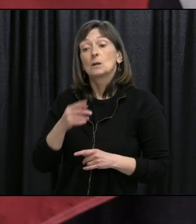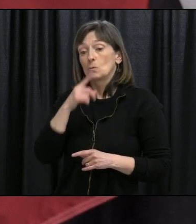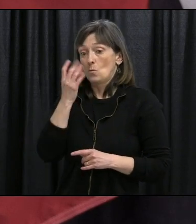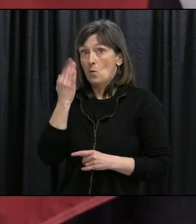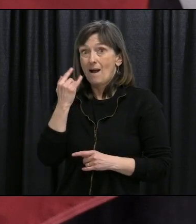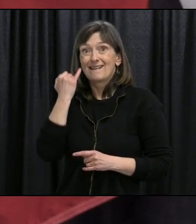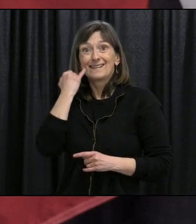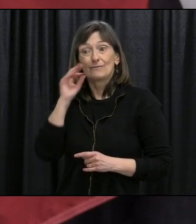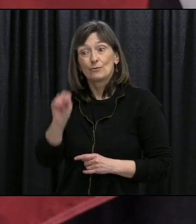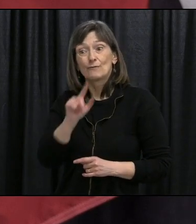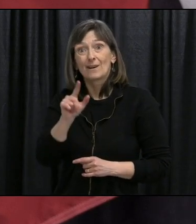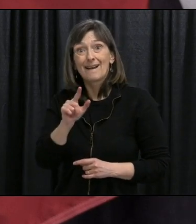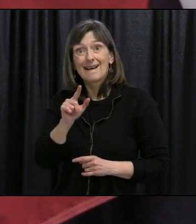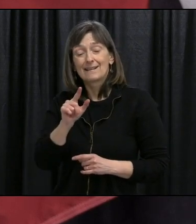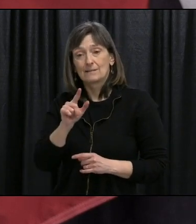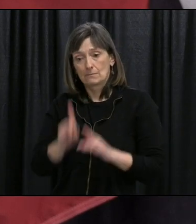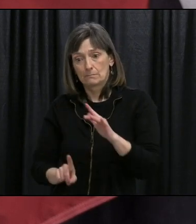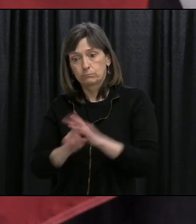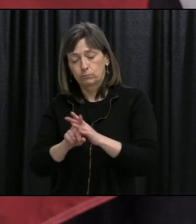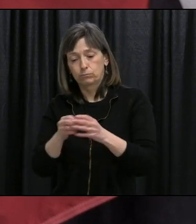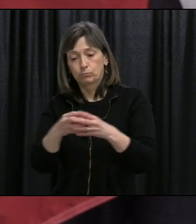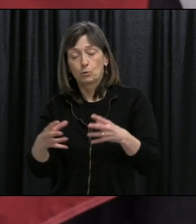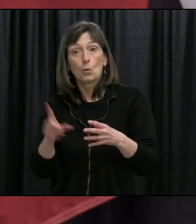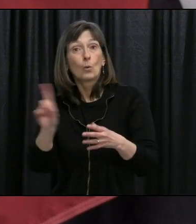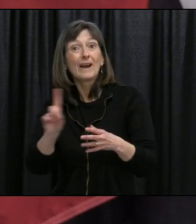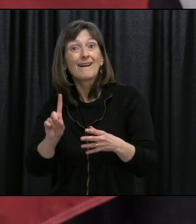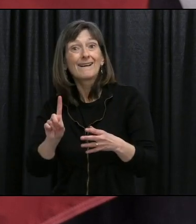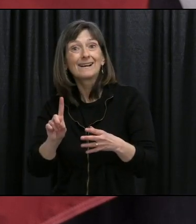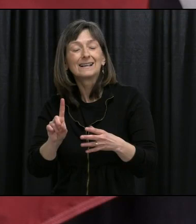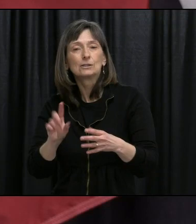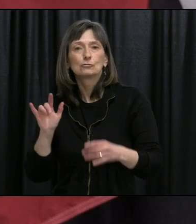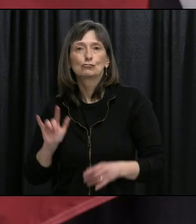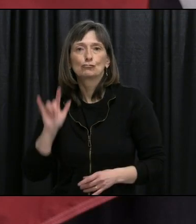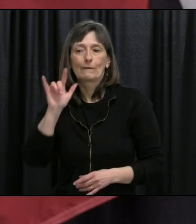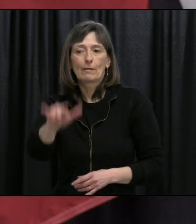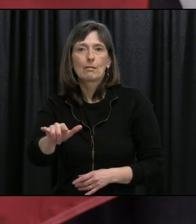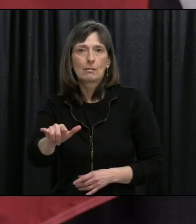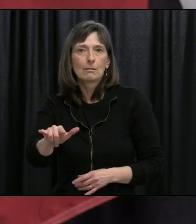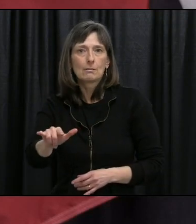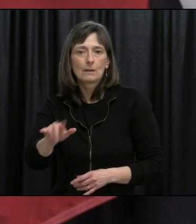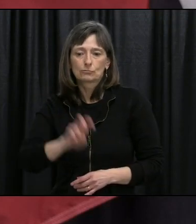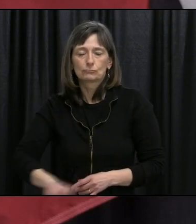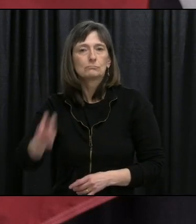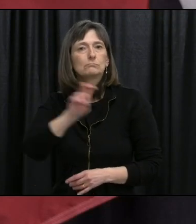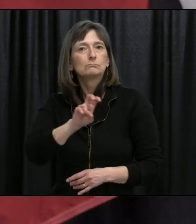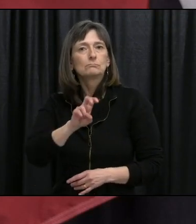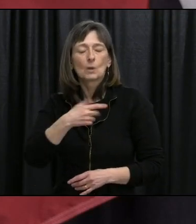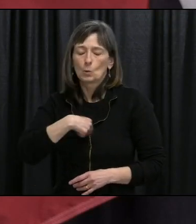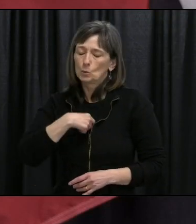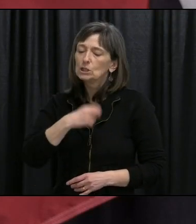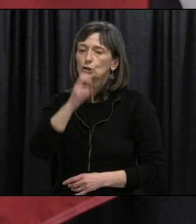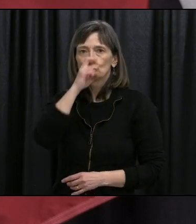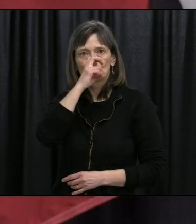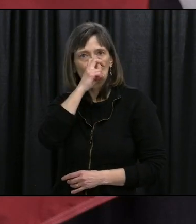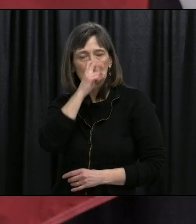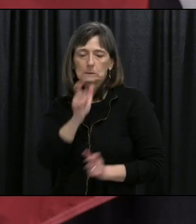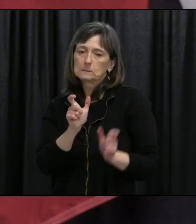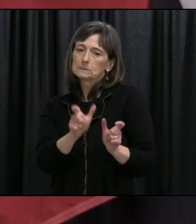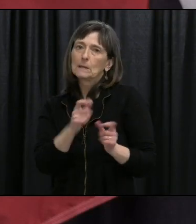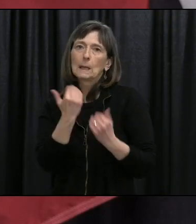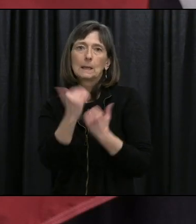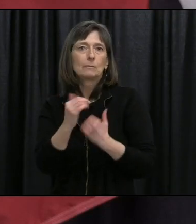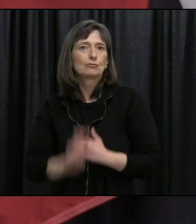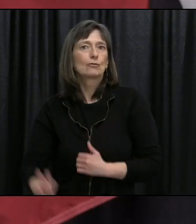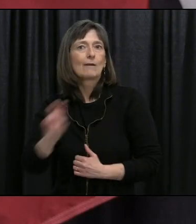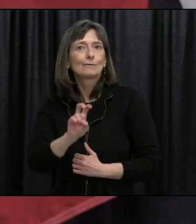and Labrador is through travelers. So we put in place some very strict measures on traveling. We know that's difficult for Newfoundlanders